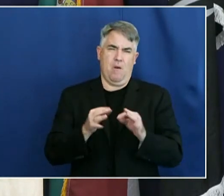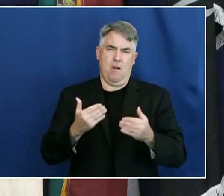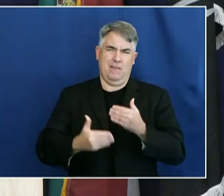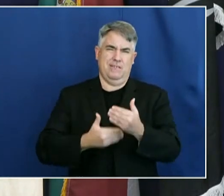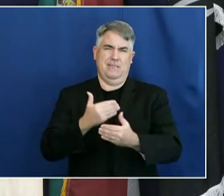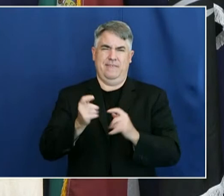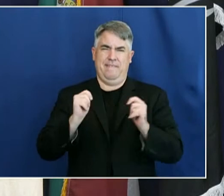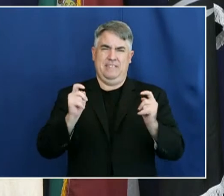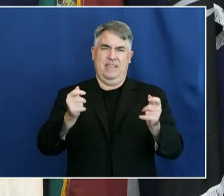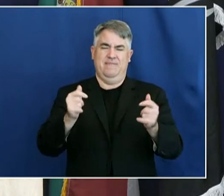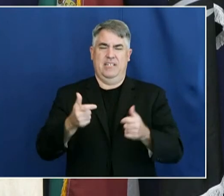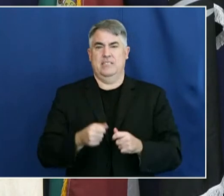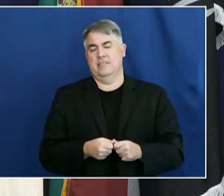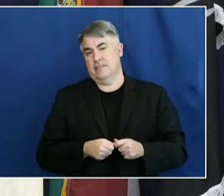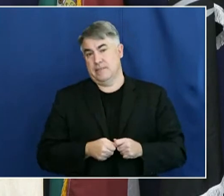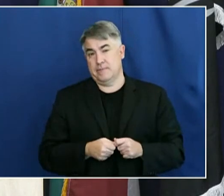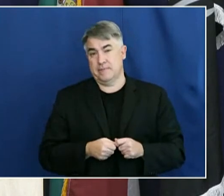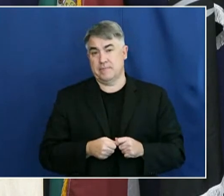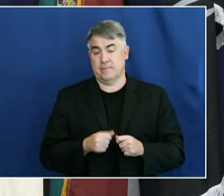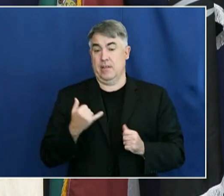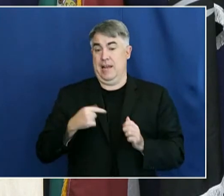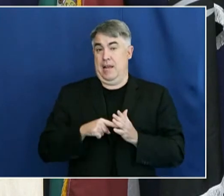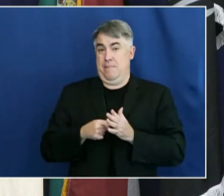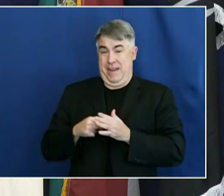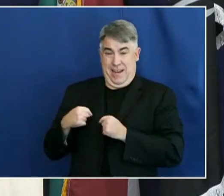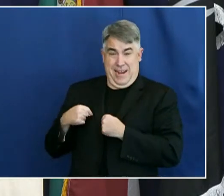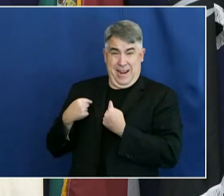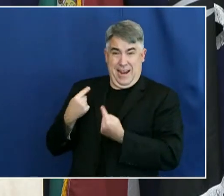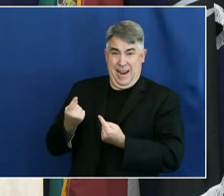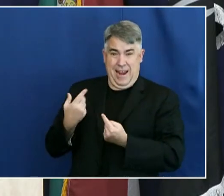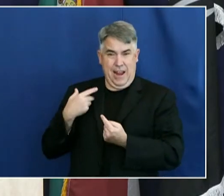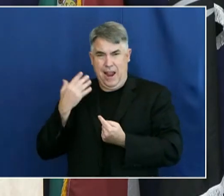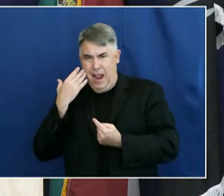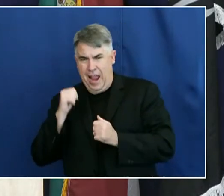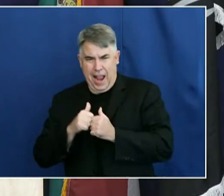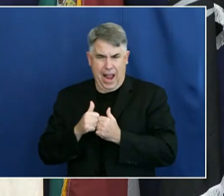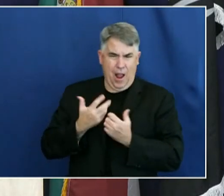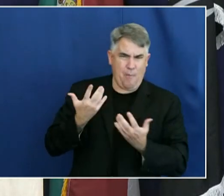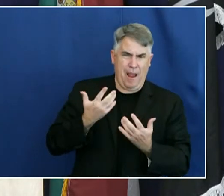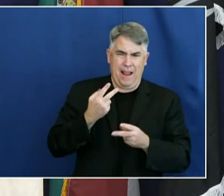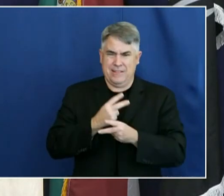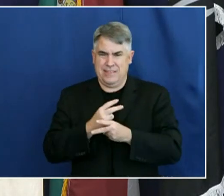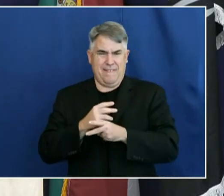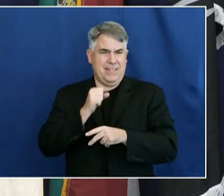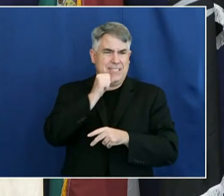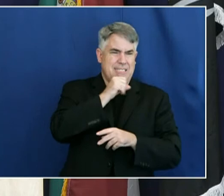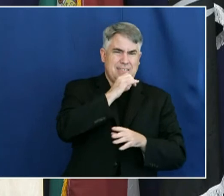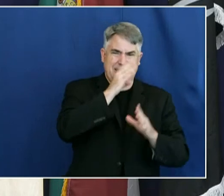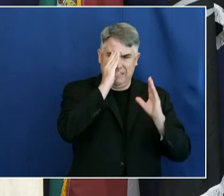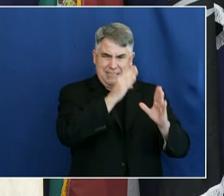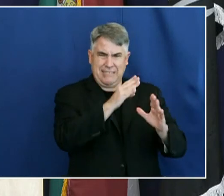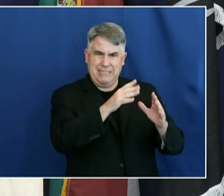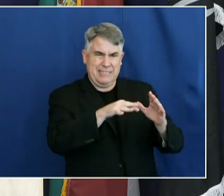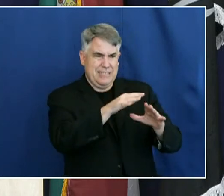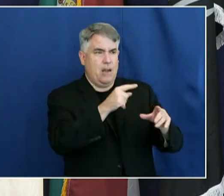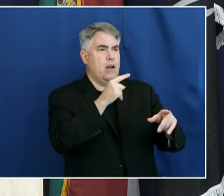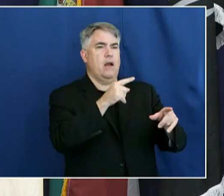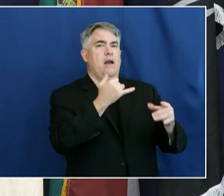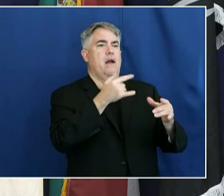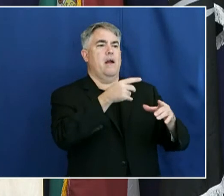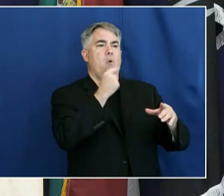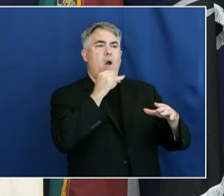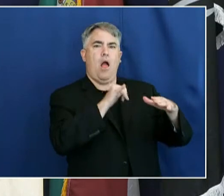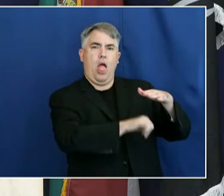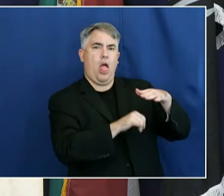homebound seniors. That got off to a rocky start. Provider was in, provider was out, and we've been playing catch-up to try and get that effort back on